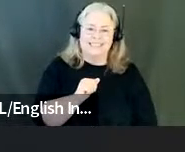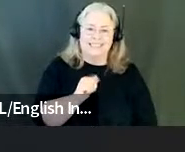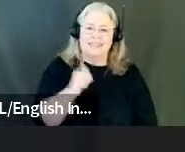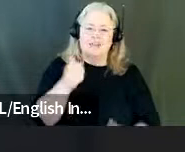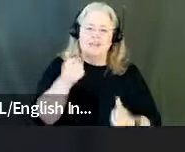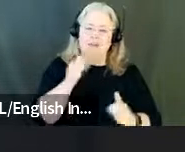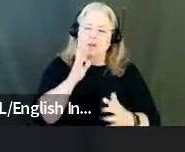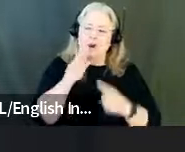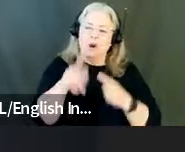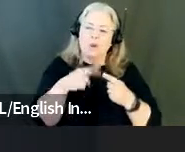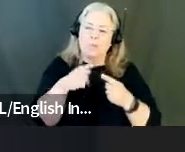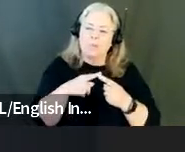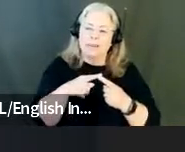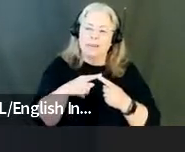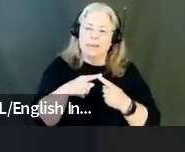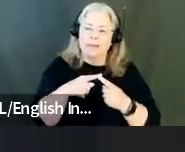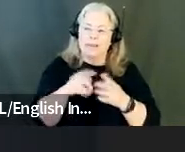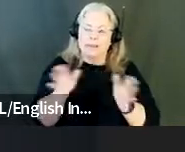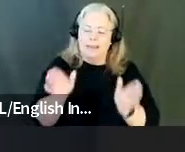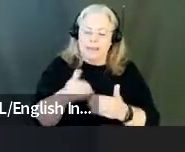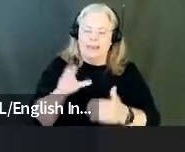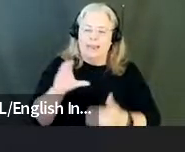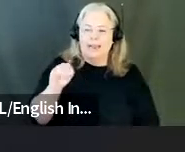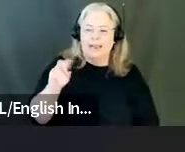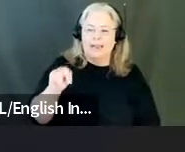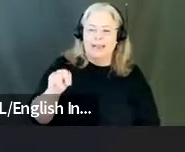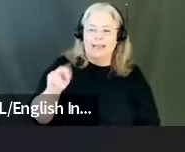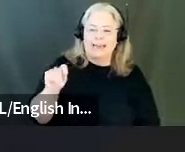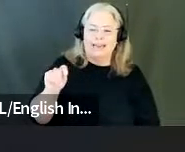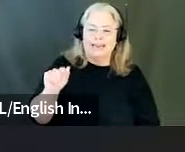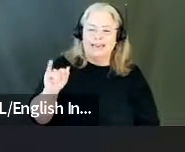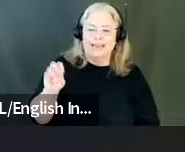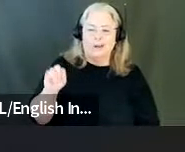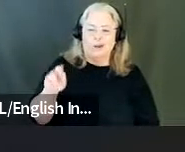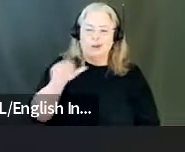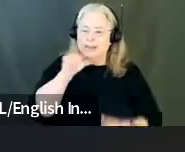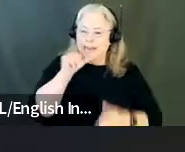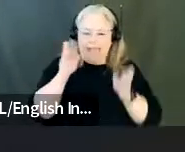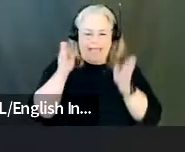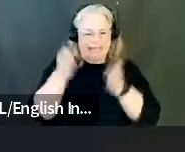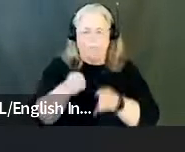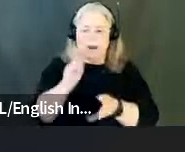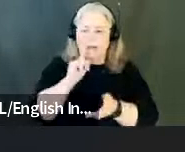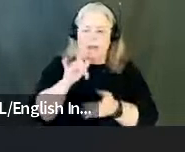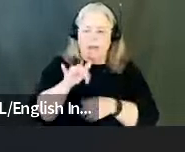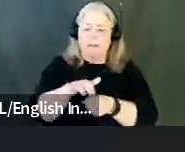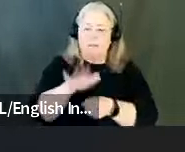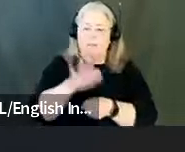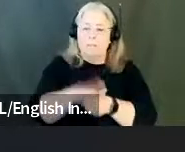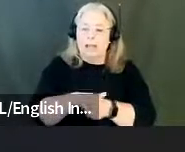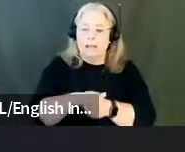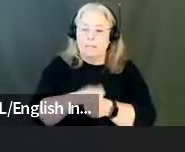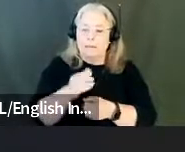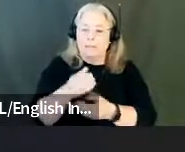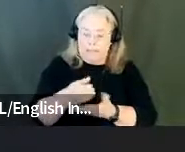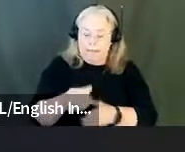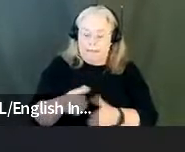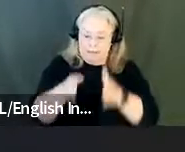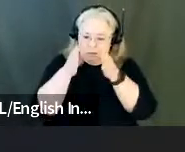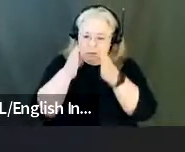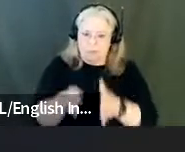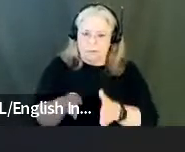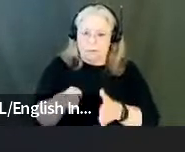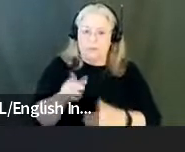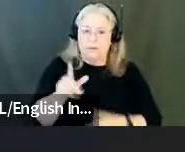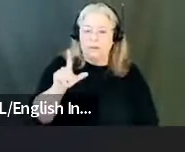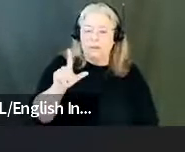I talked about containers that are not tapered, like a soda can, that Locklift rug gripper